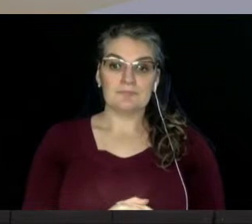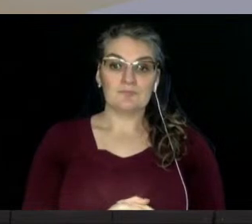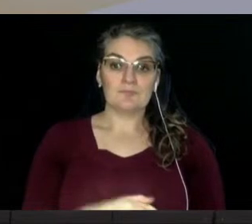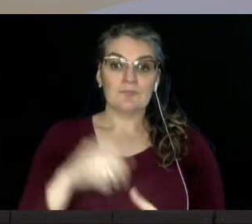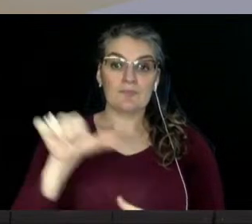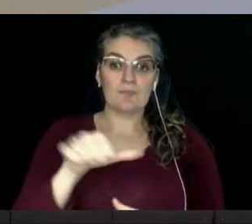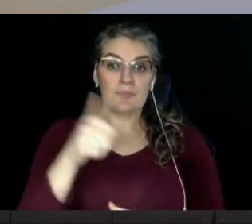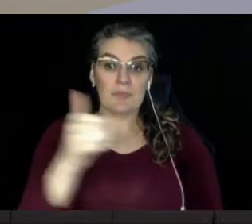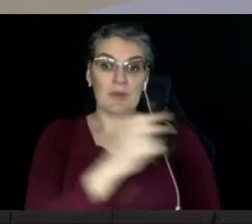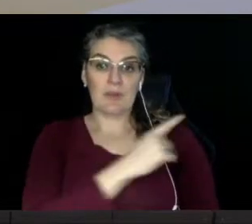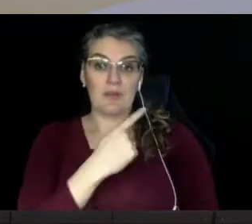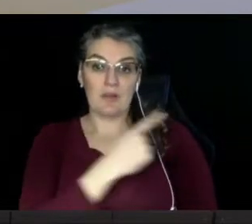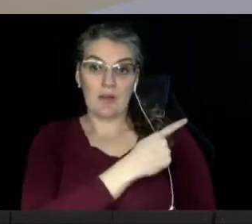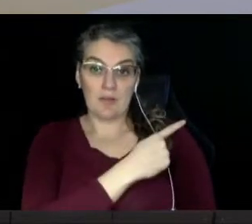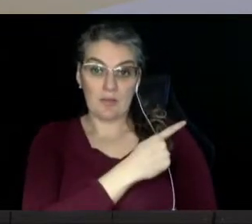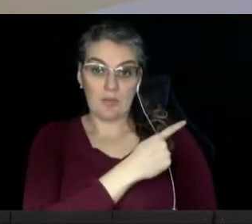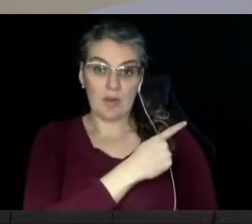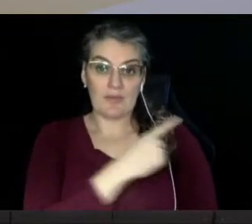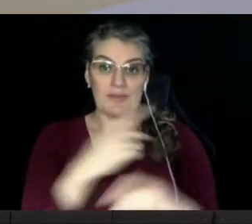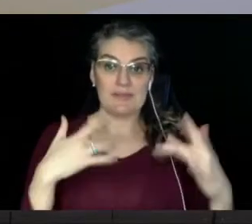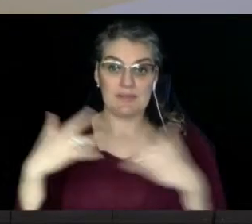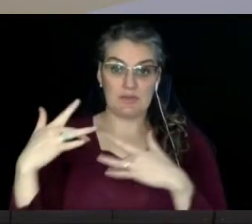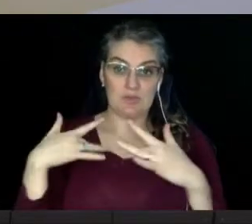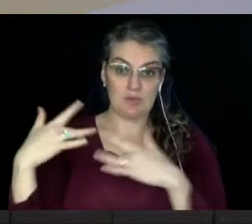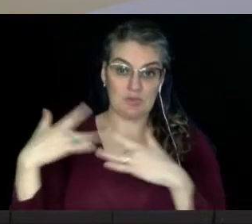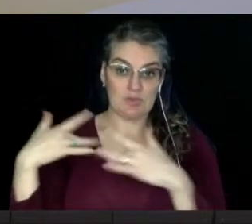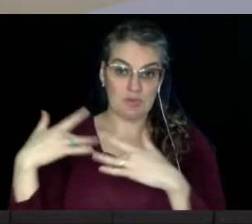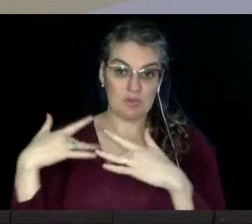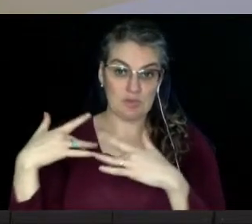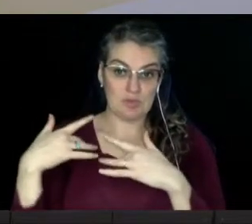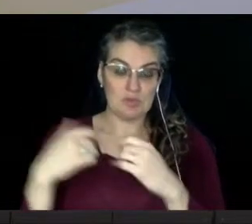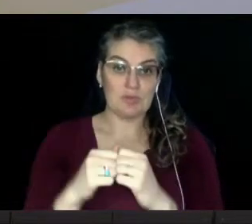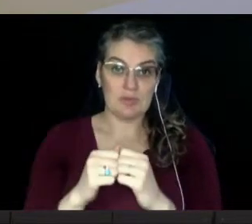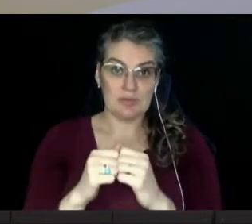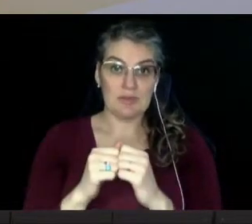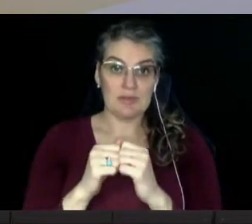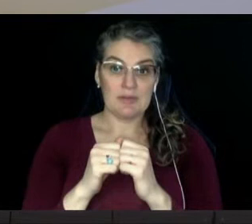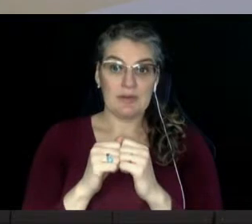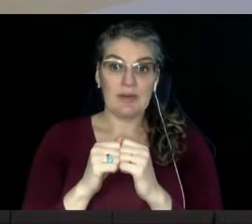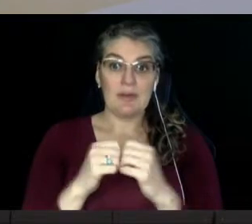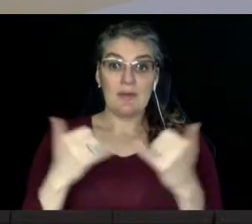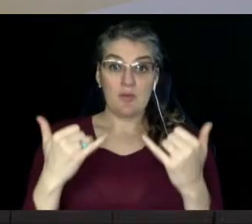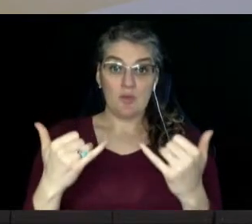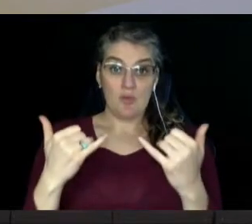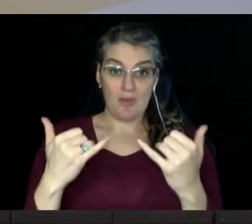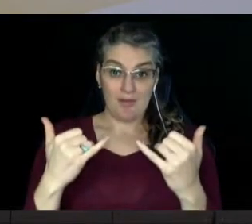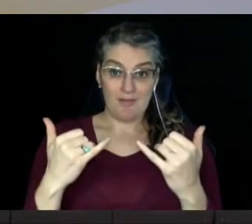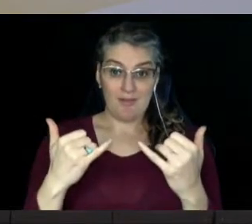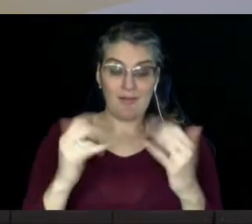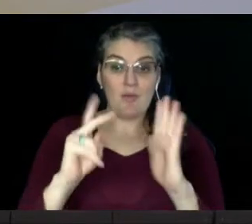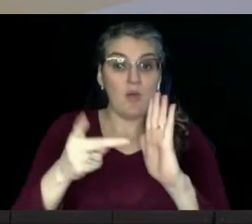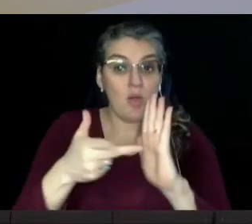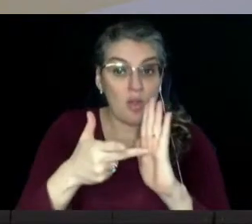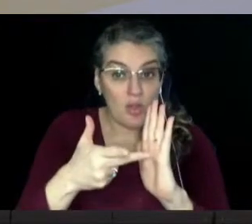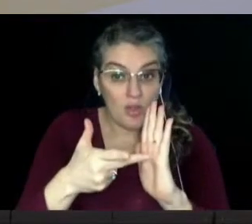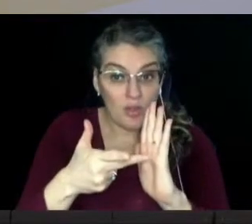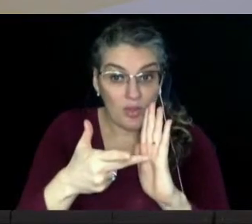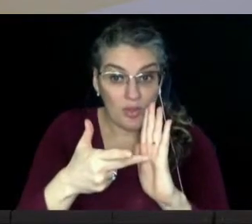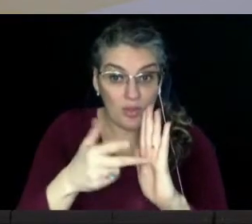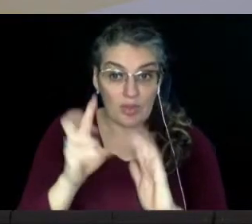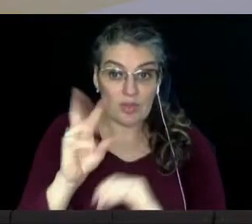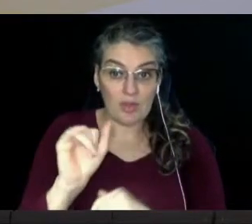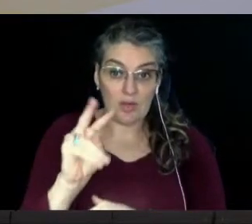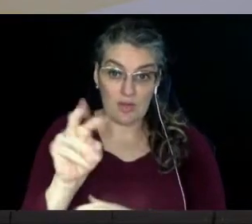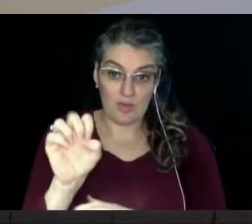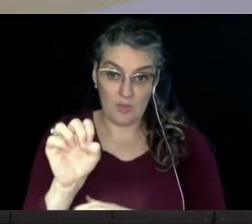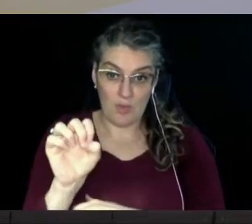very concerning. As a country, we are experiencing the 3rd wave of this pandemic, as evidenced by elevated